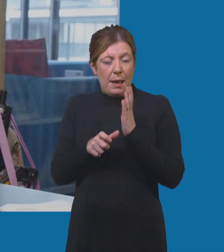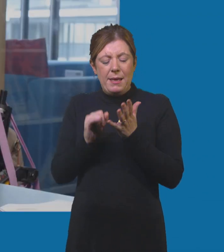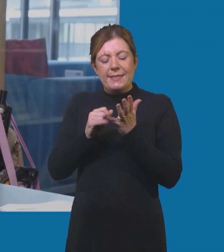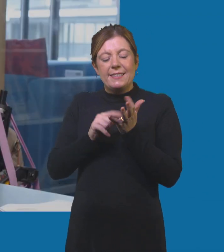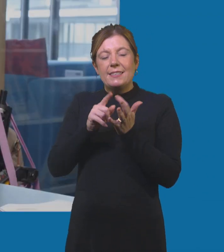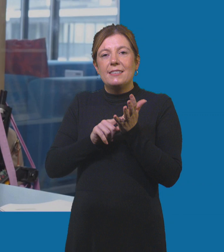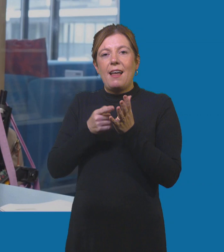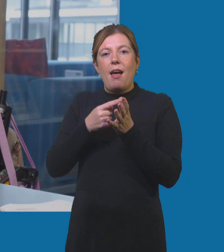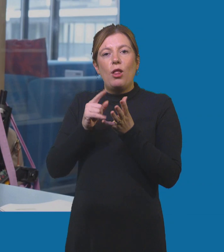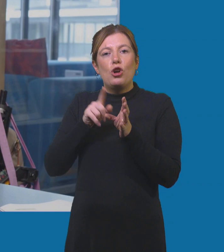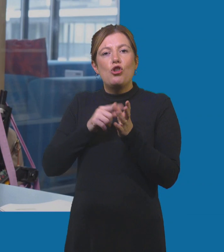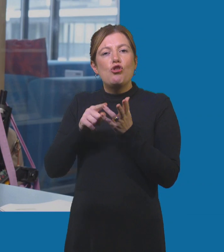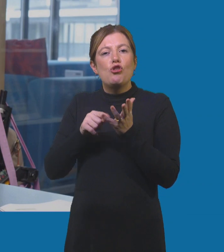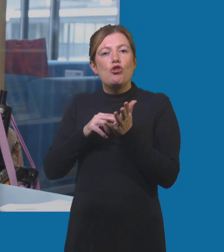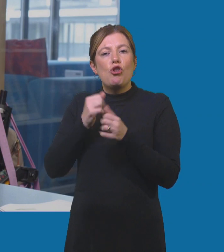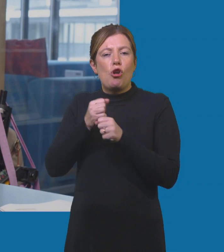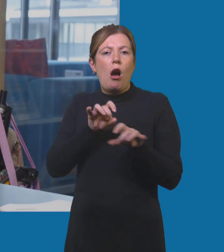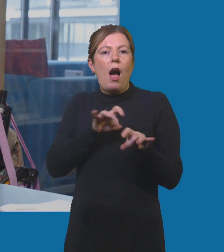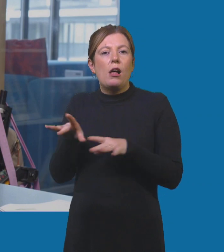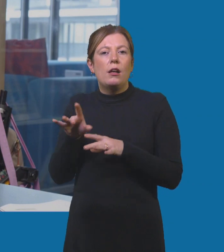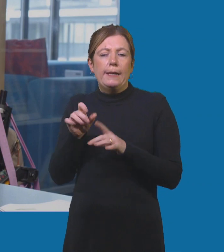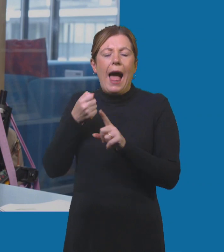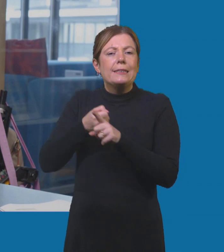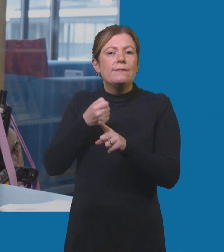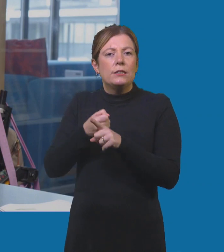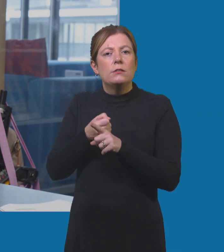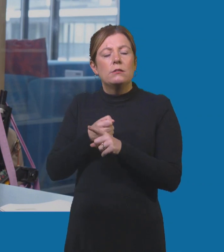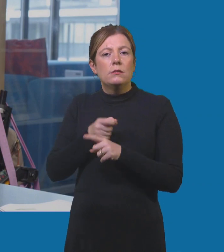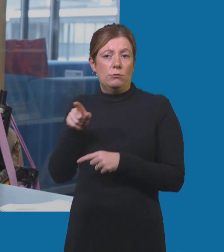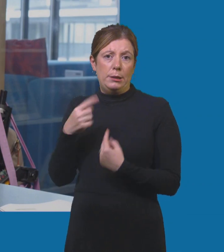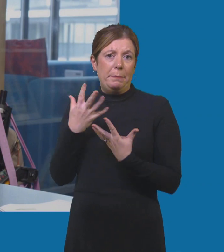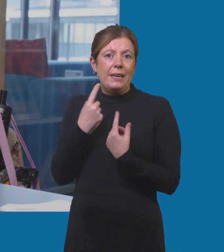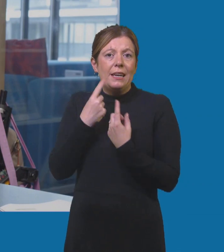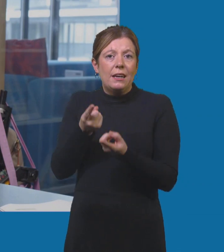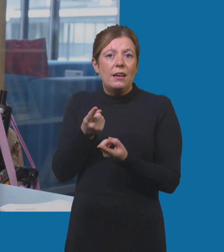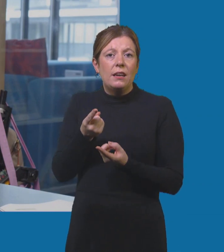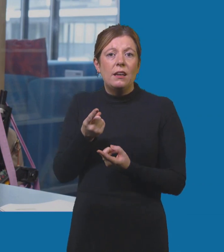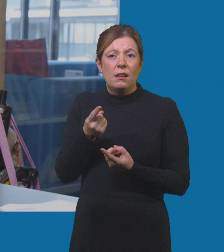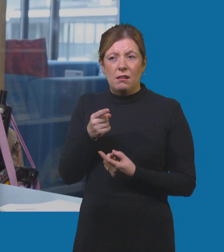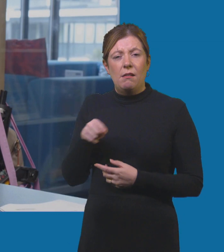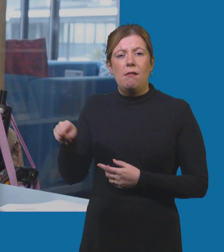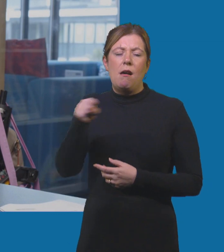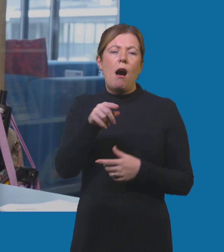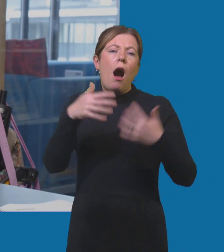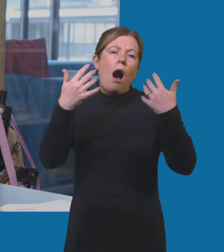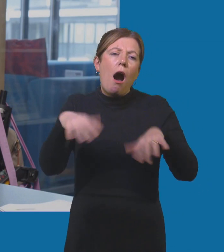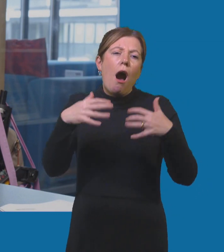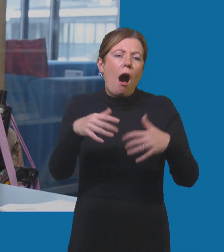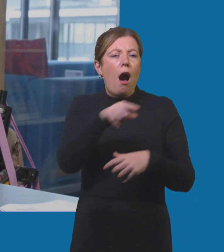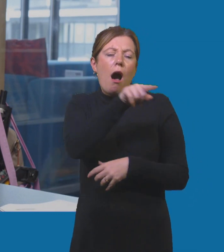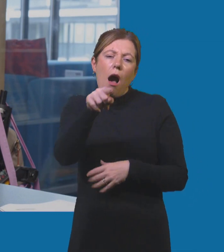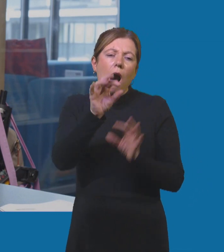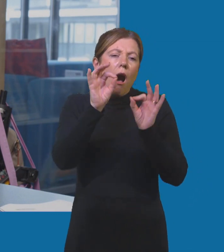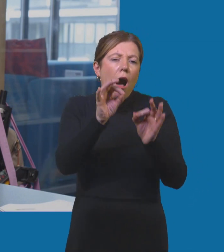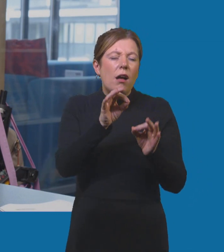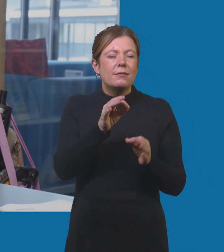so she was an incredible Australian activist, and she coined the term inspiration porn, and she did an amazing TED talk, and she said, you